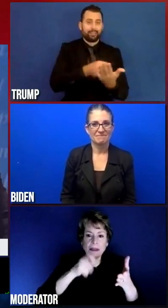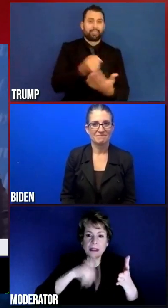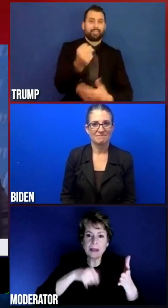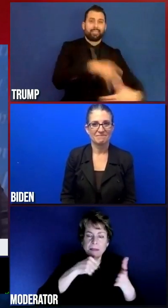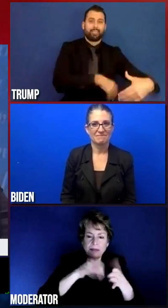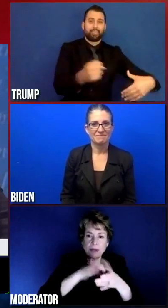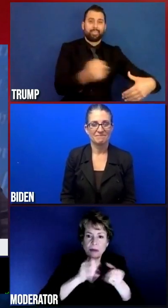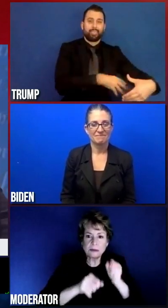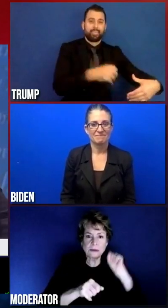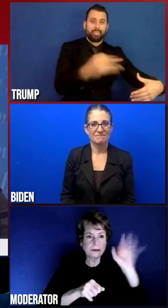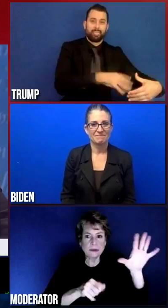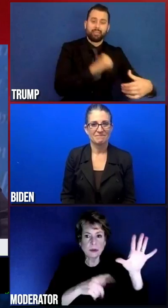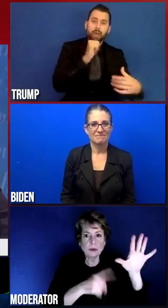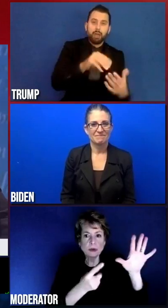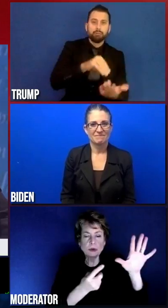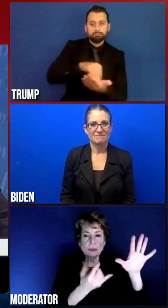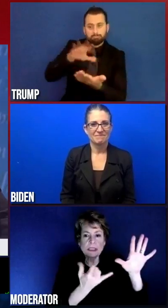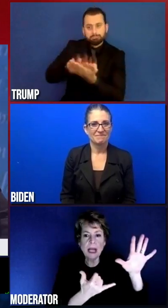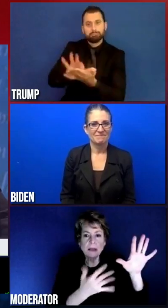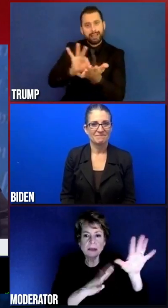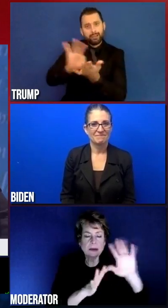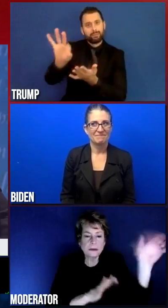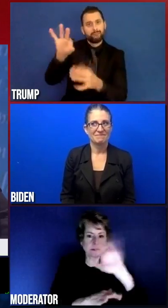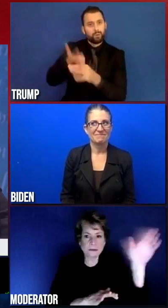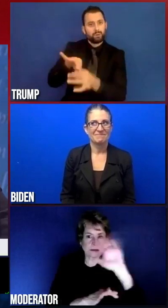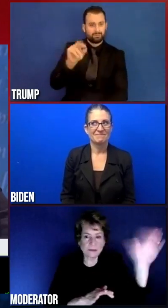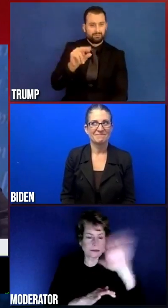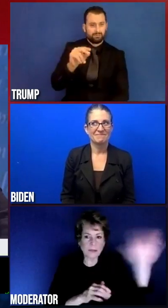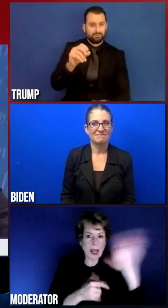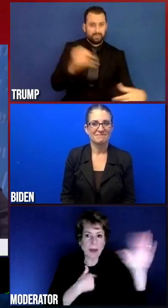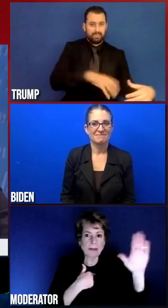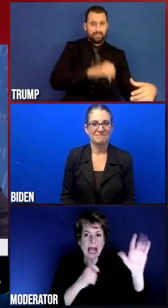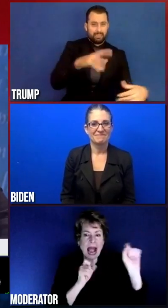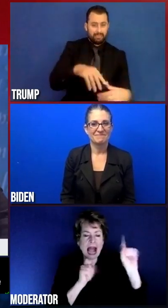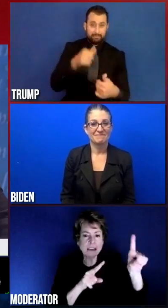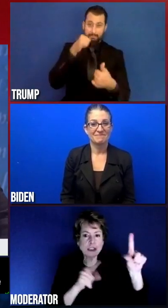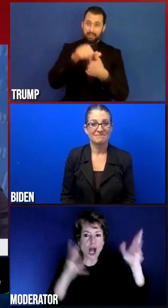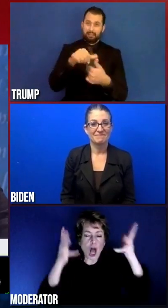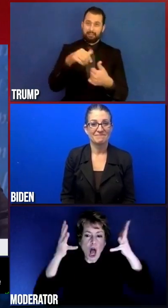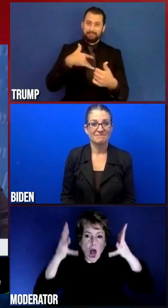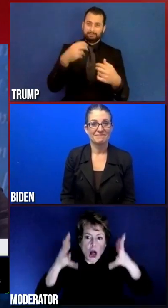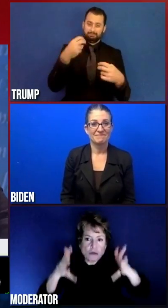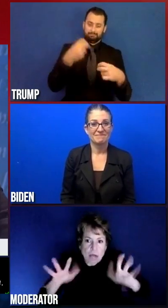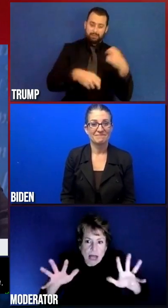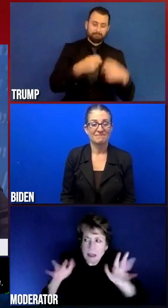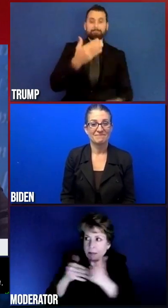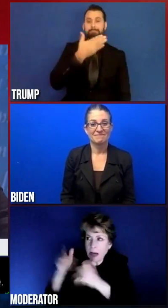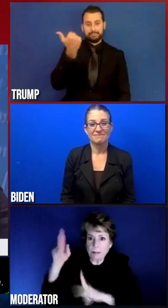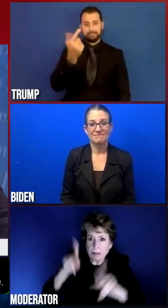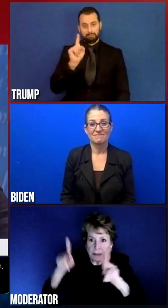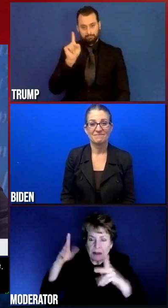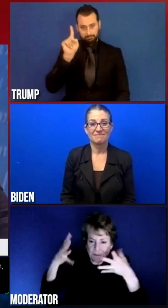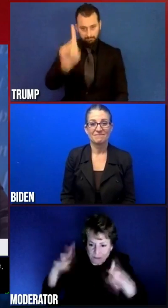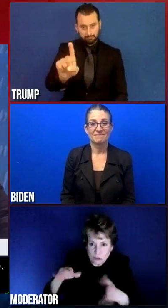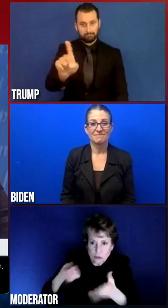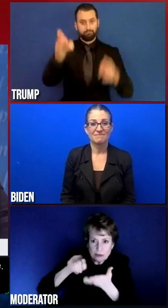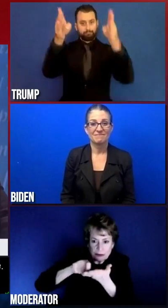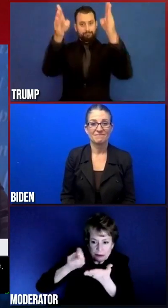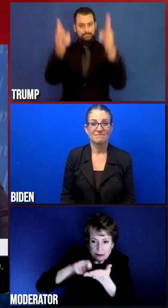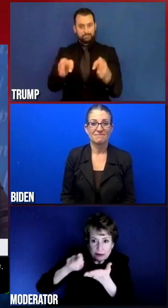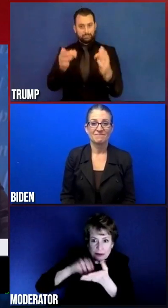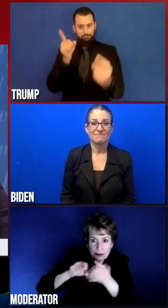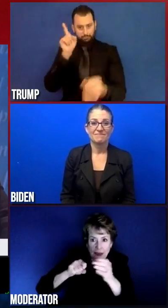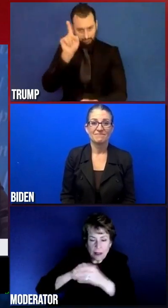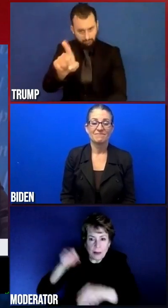okay, I know or your you go and complaint. I'm vote. asking you about the fact that millions of people You go and vote. You go and No, vote. but like what I'm they, saying is, what are like you they gonna do used about to the in fact